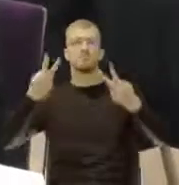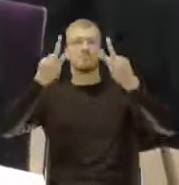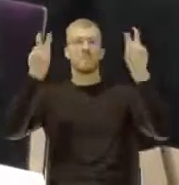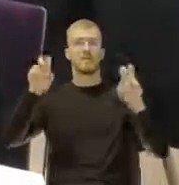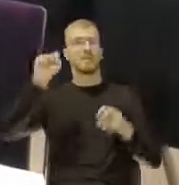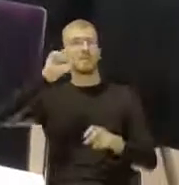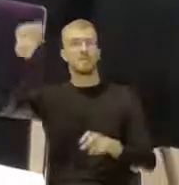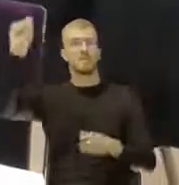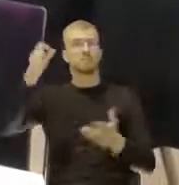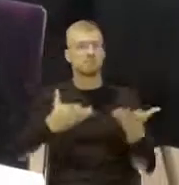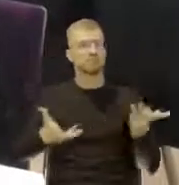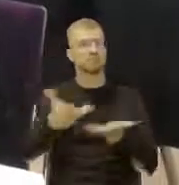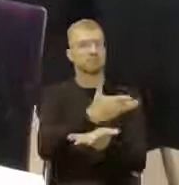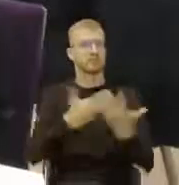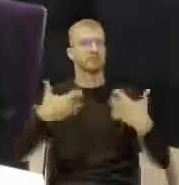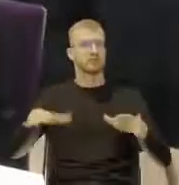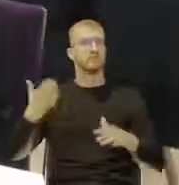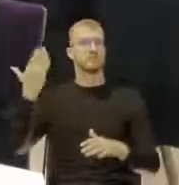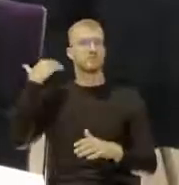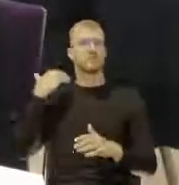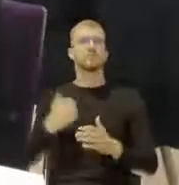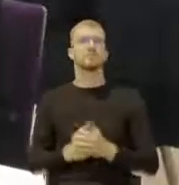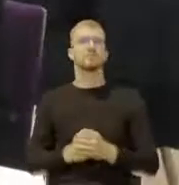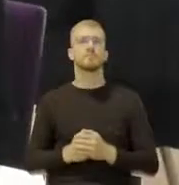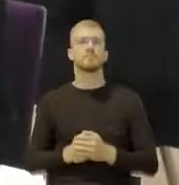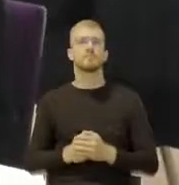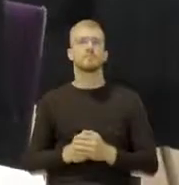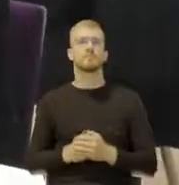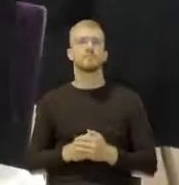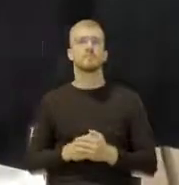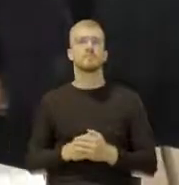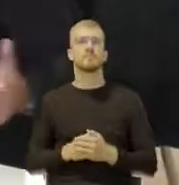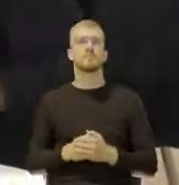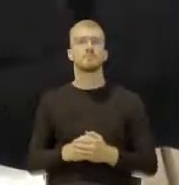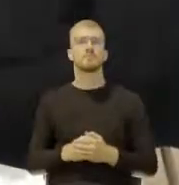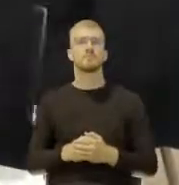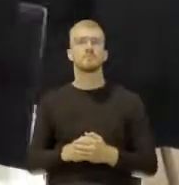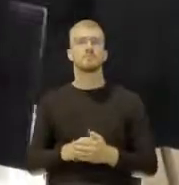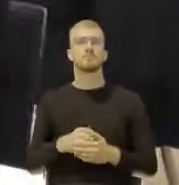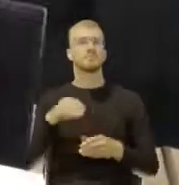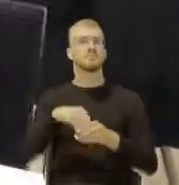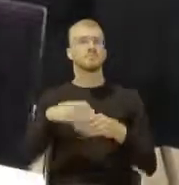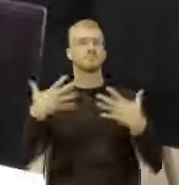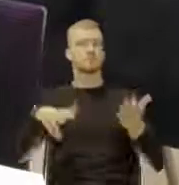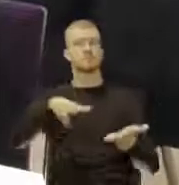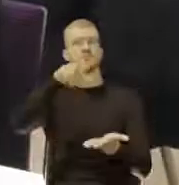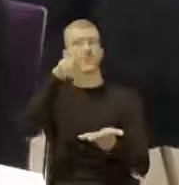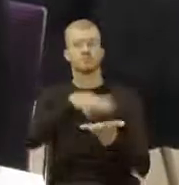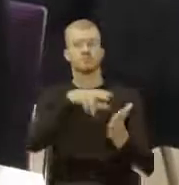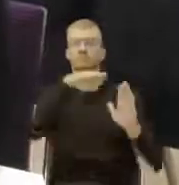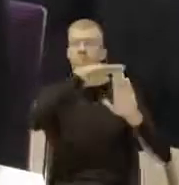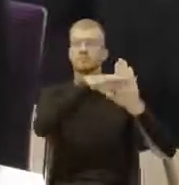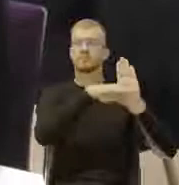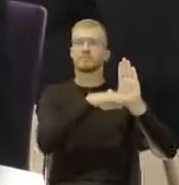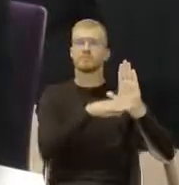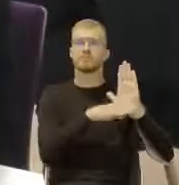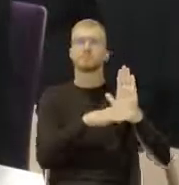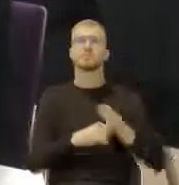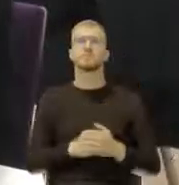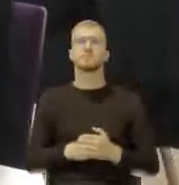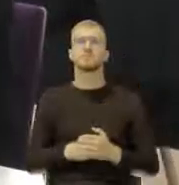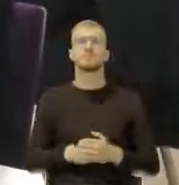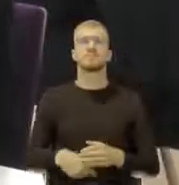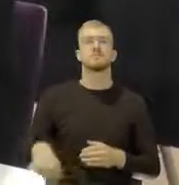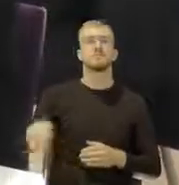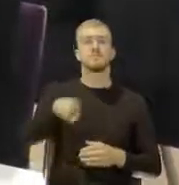mayoral declaration on democracy, and we promote to sign it during the World Urban Forum. So this is